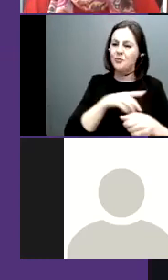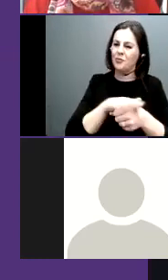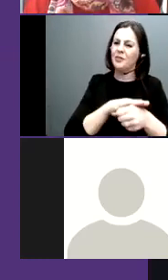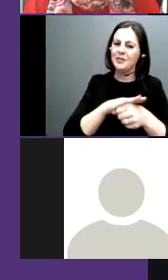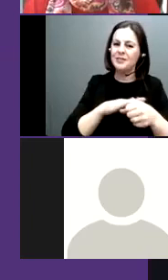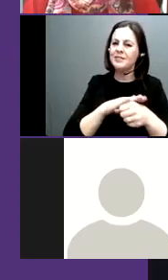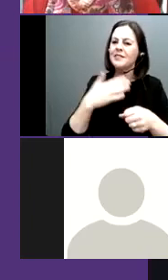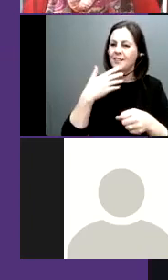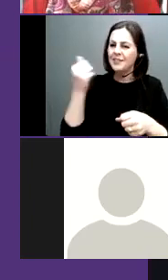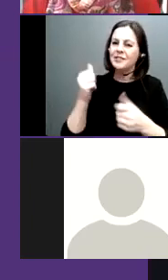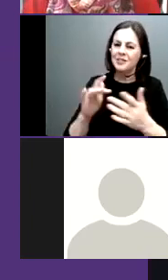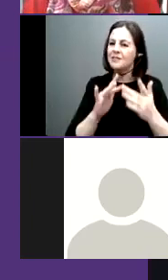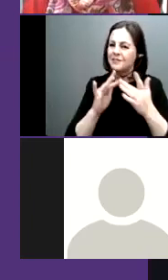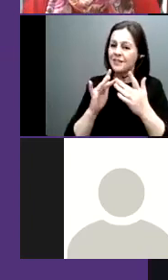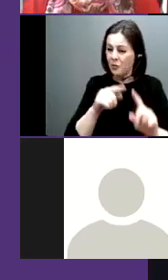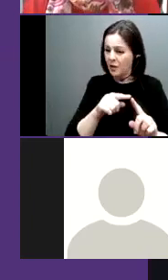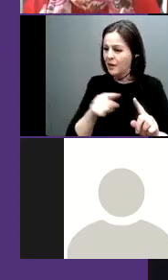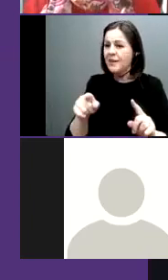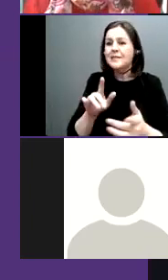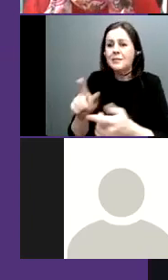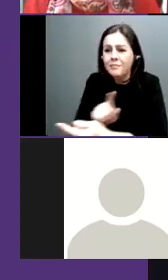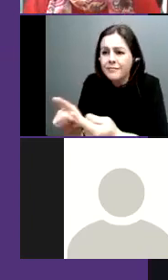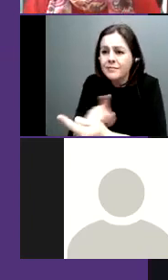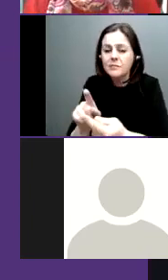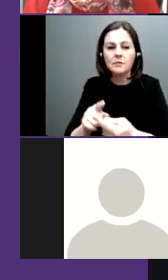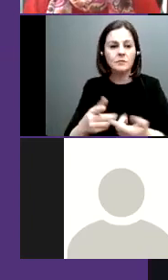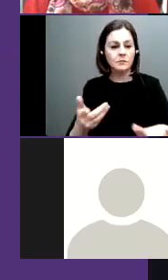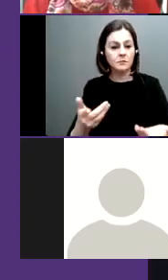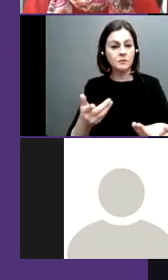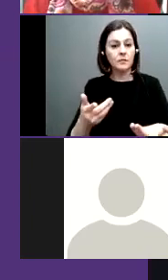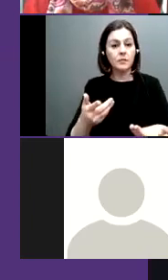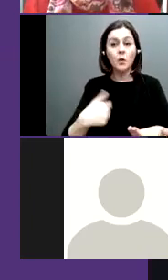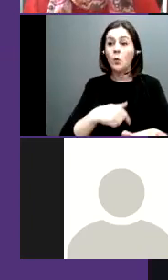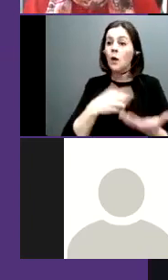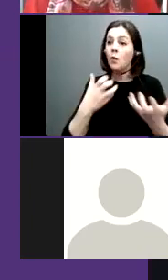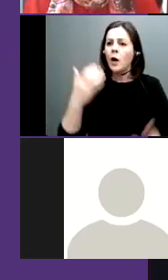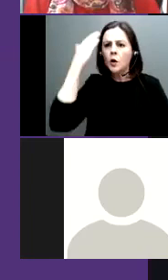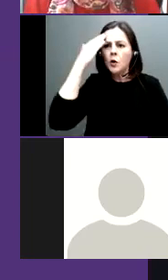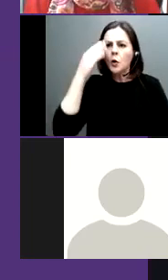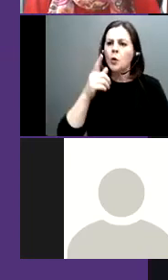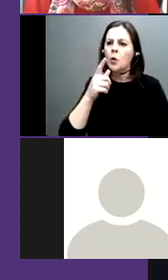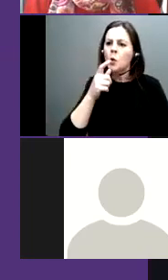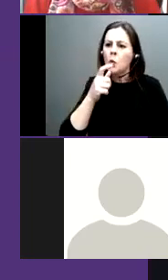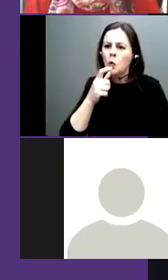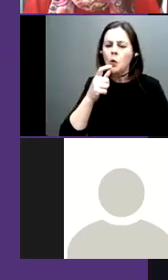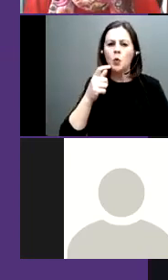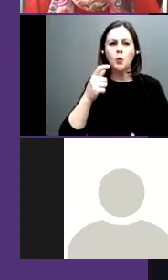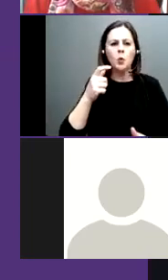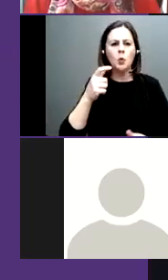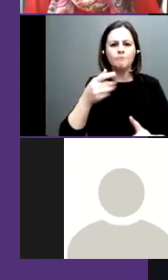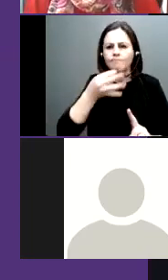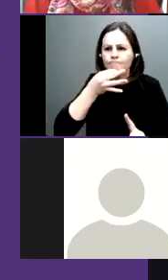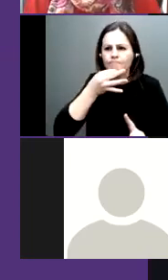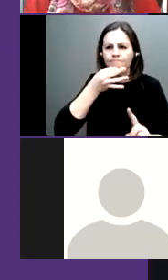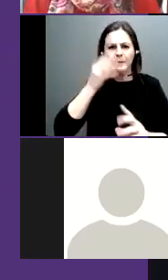for expertise, who has better expertise than the older adults themselves in